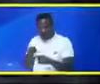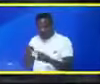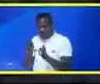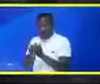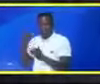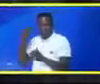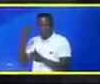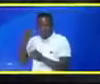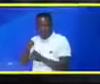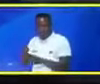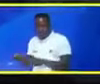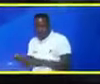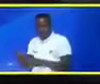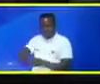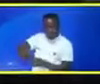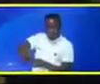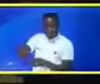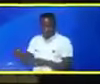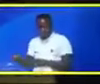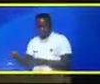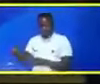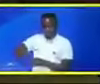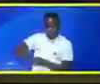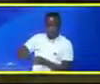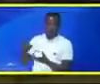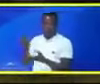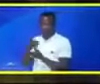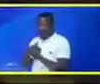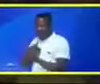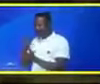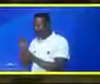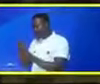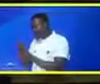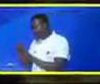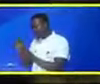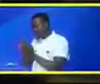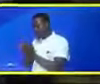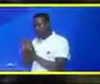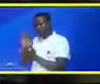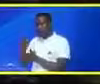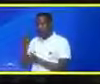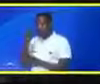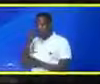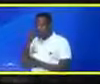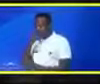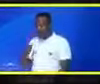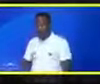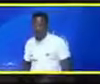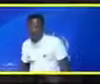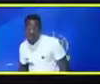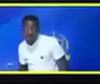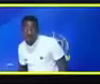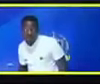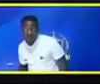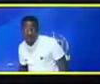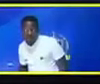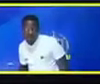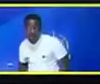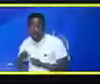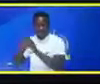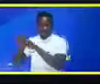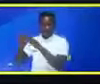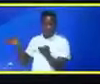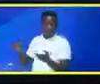number of times. There are keys that can be your iris, you know, whatever kind of technology,